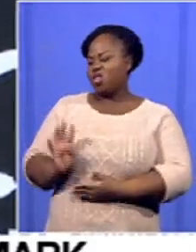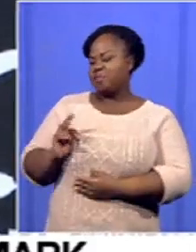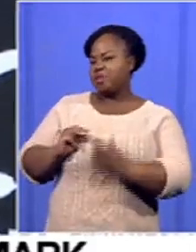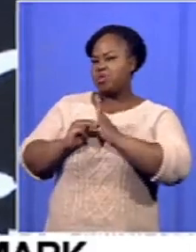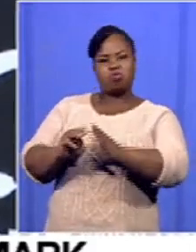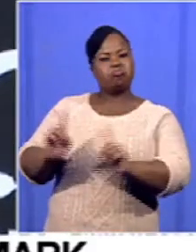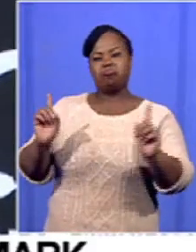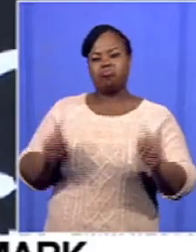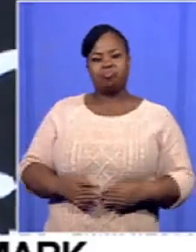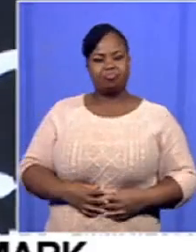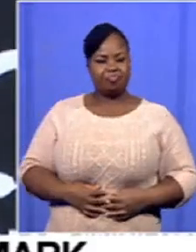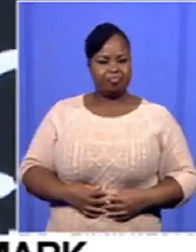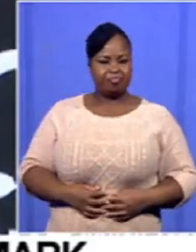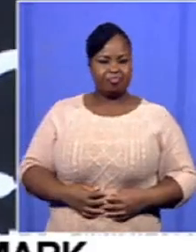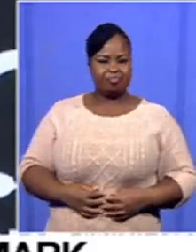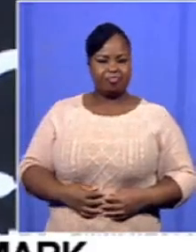are working now.